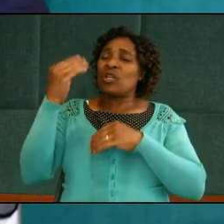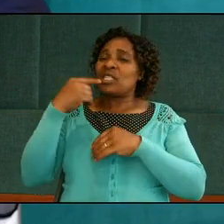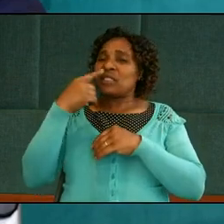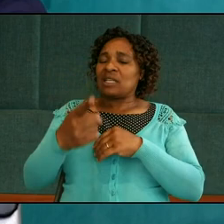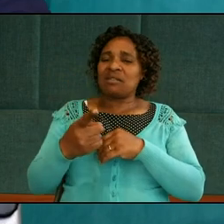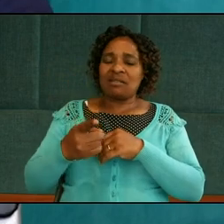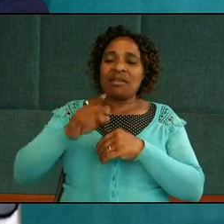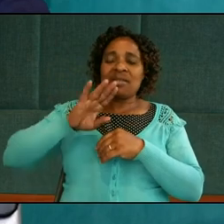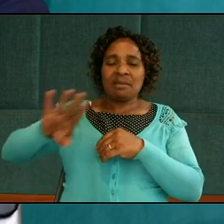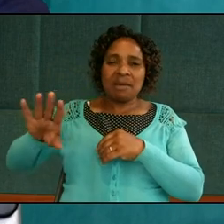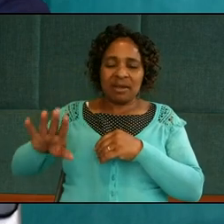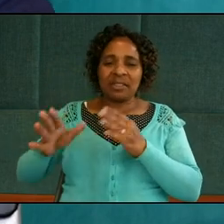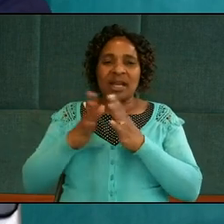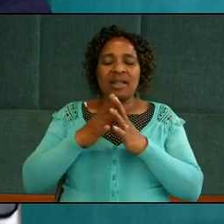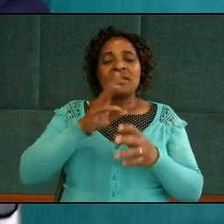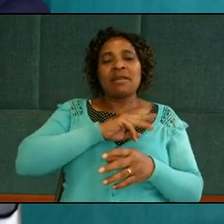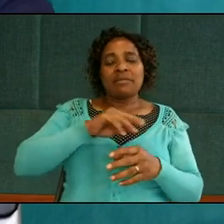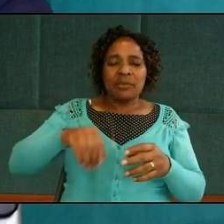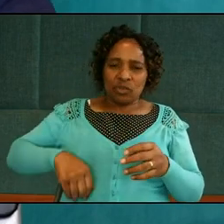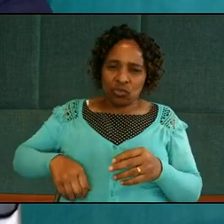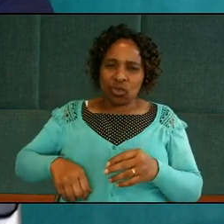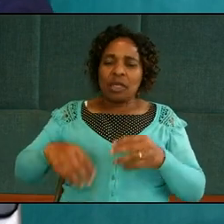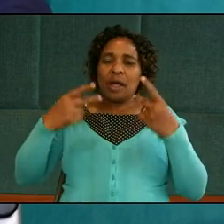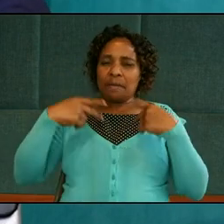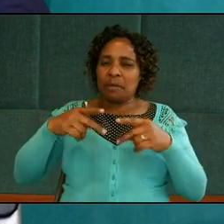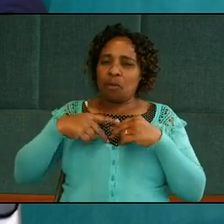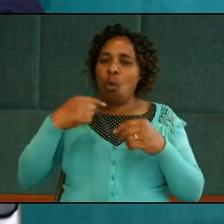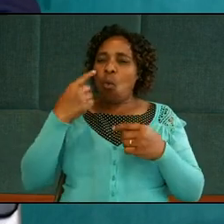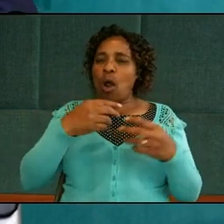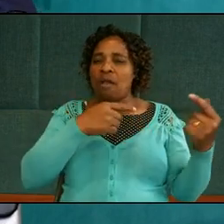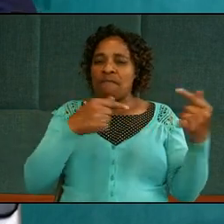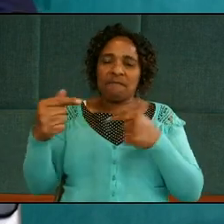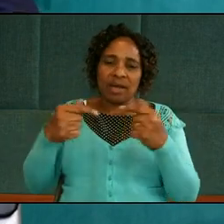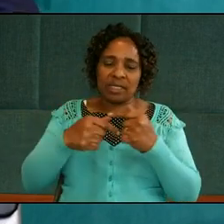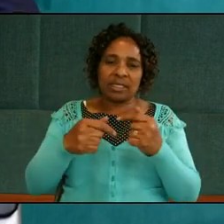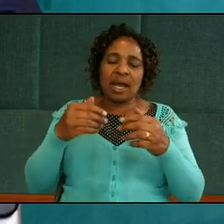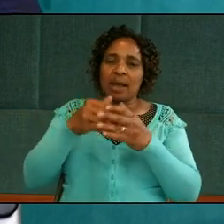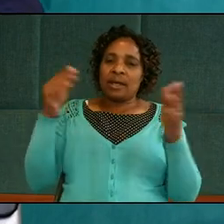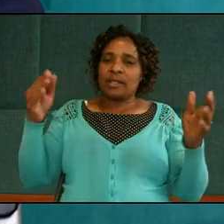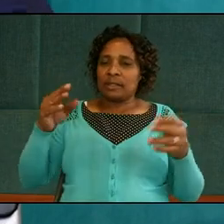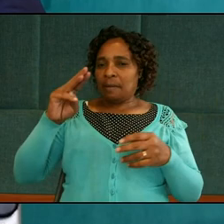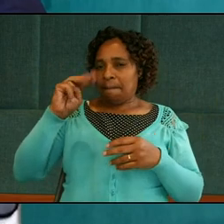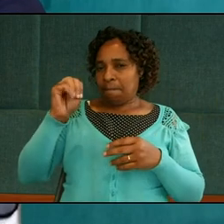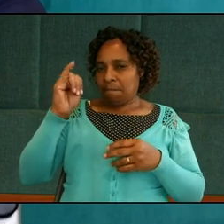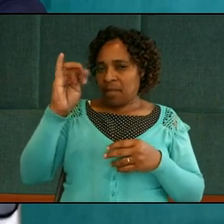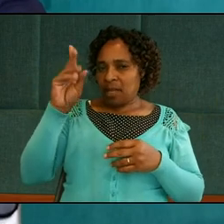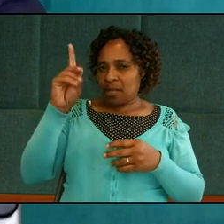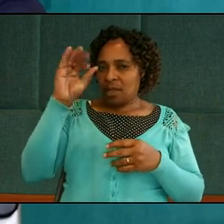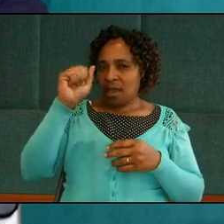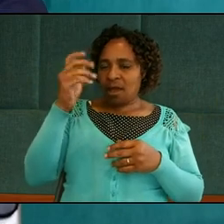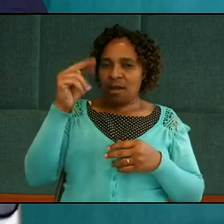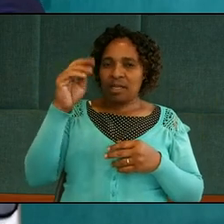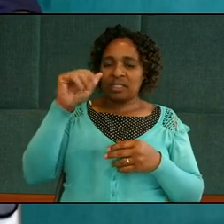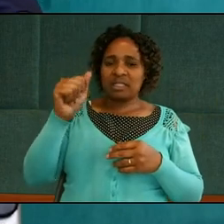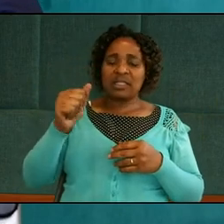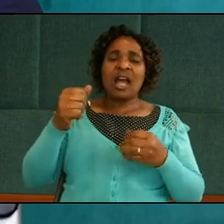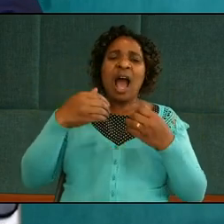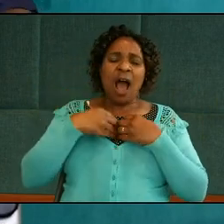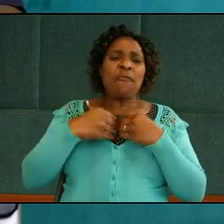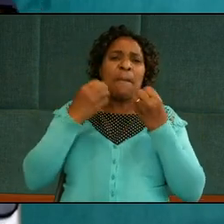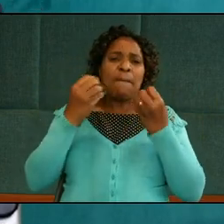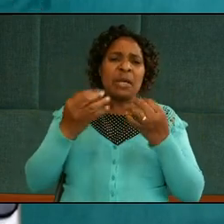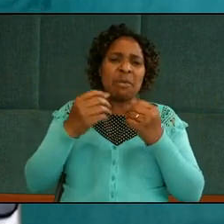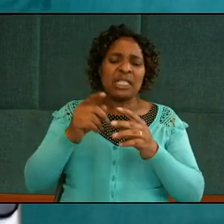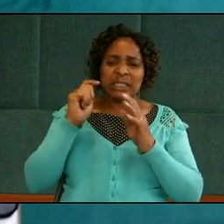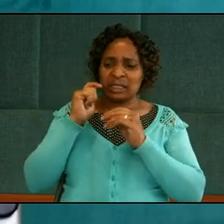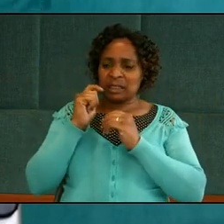the remnant and the mission are like the people who are going to fight against the Midianites. Though few, though you have many temptations with